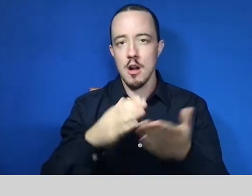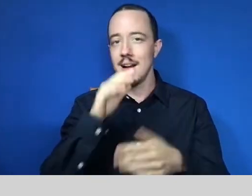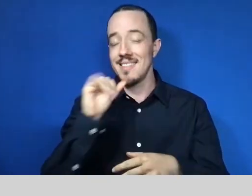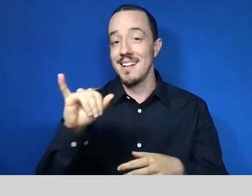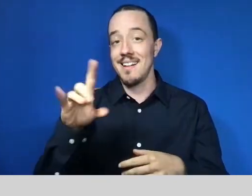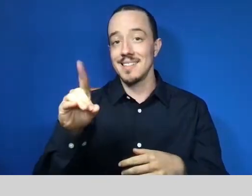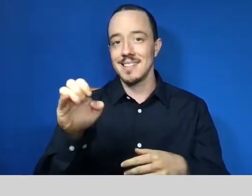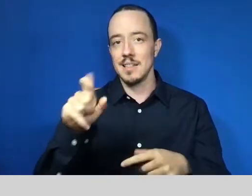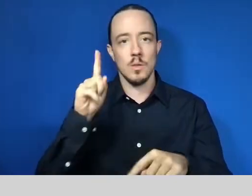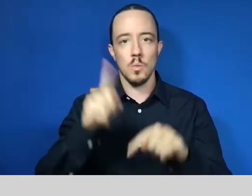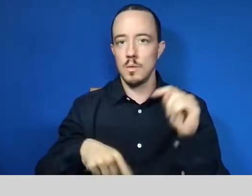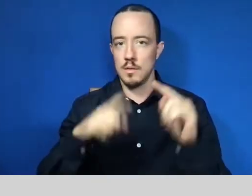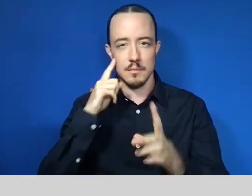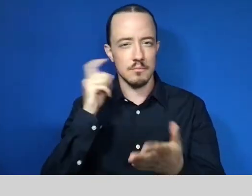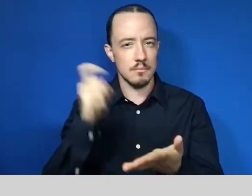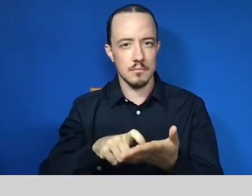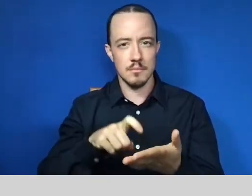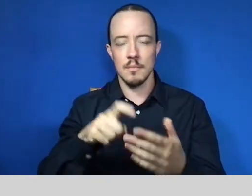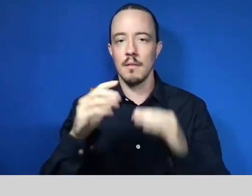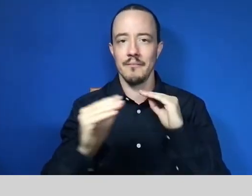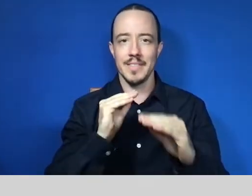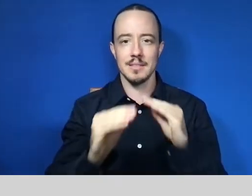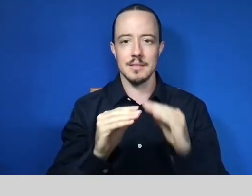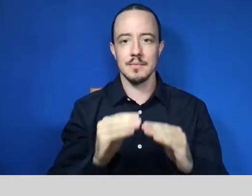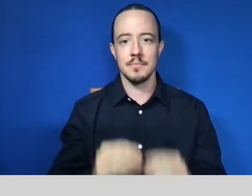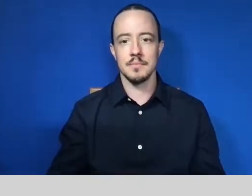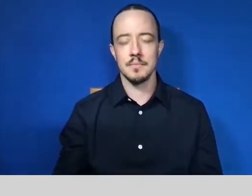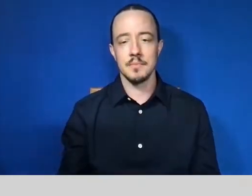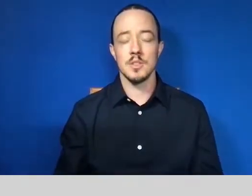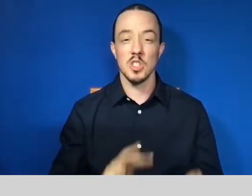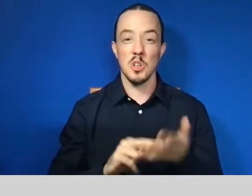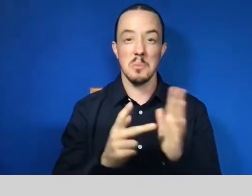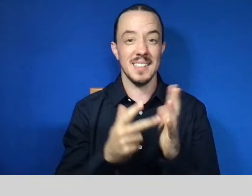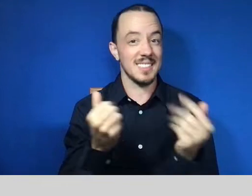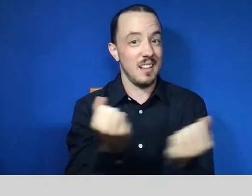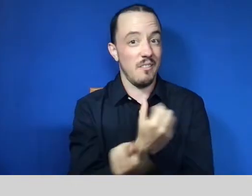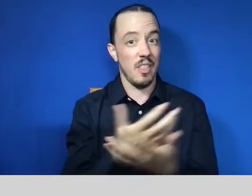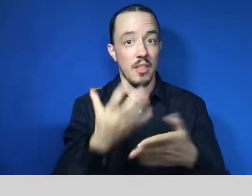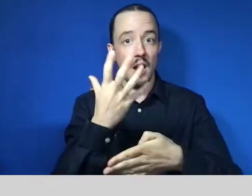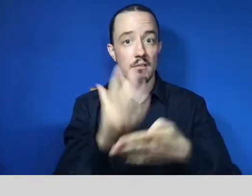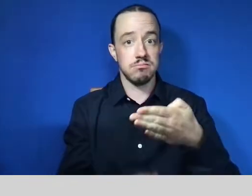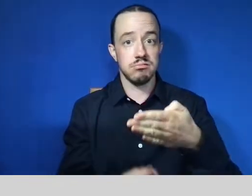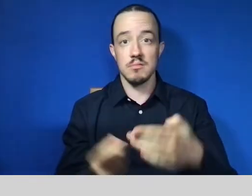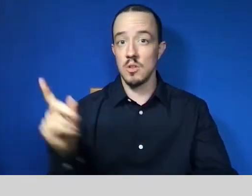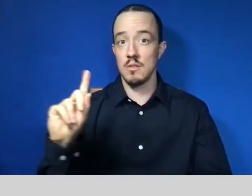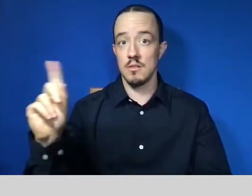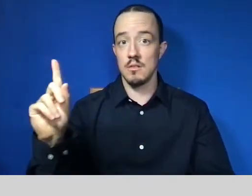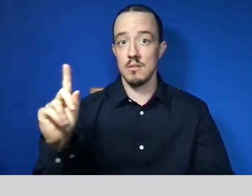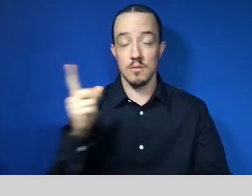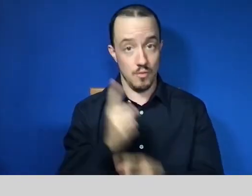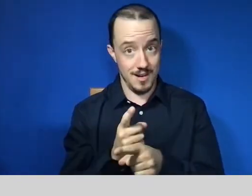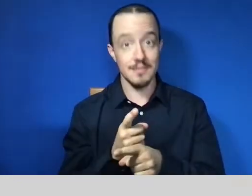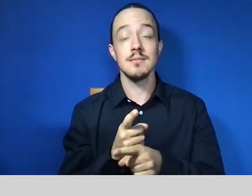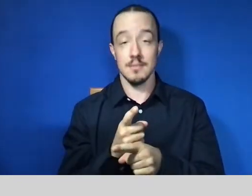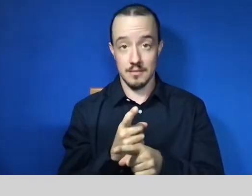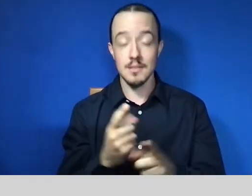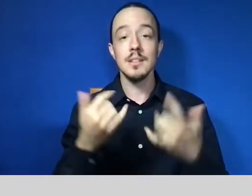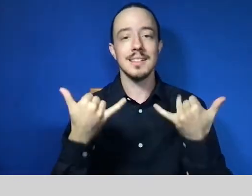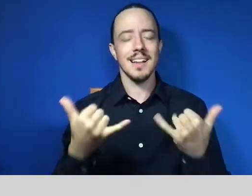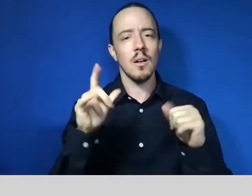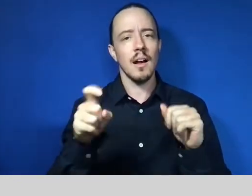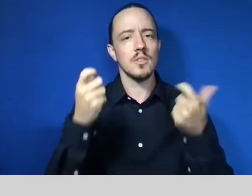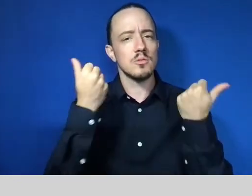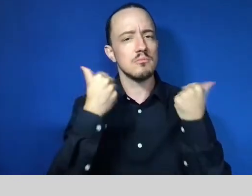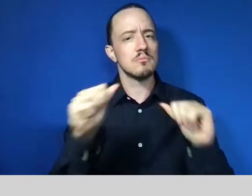find the problem only during the runtime. Everything is gone somewhere. So let's try to think